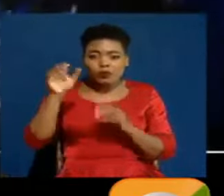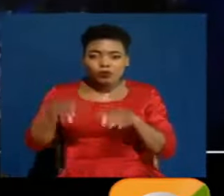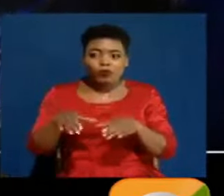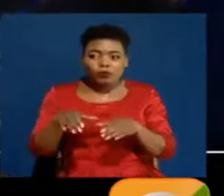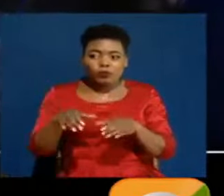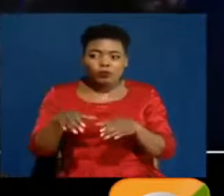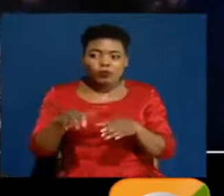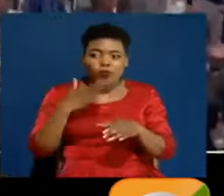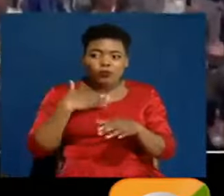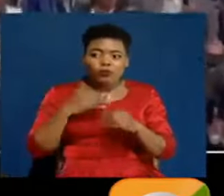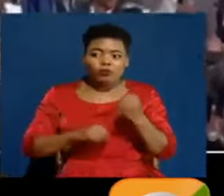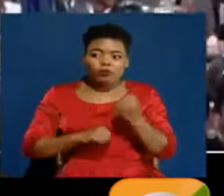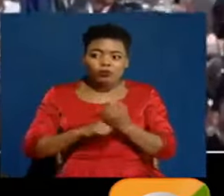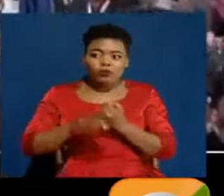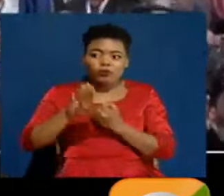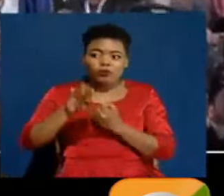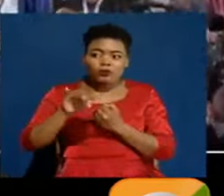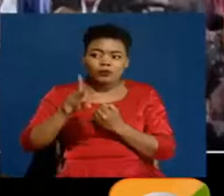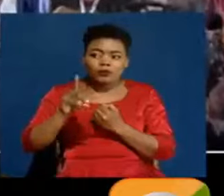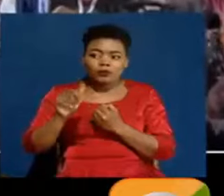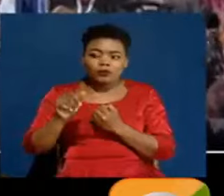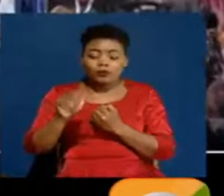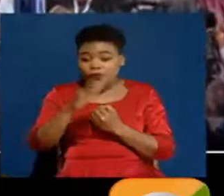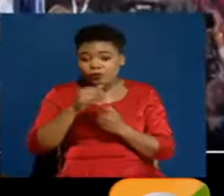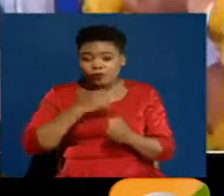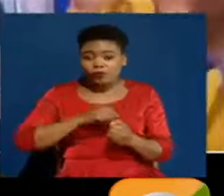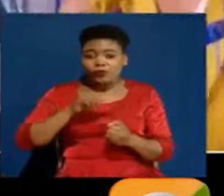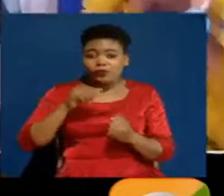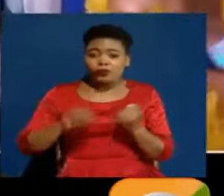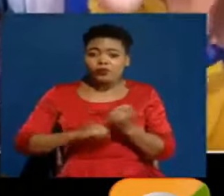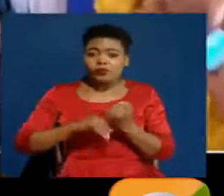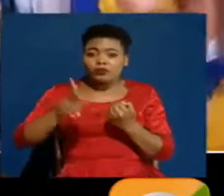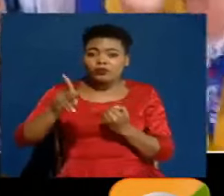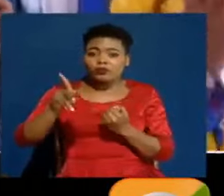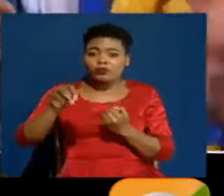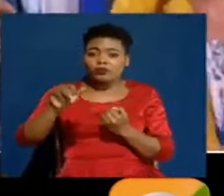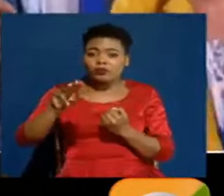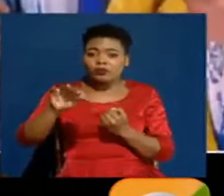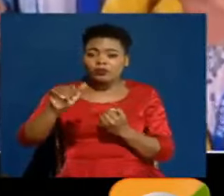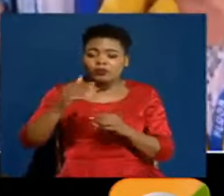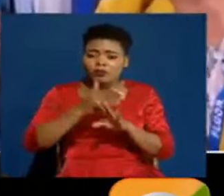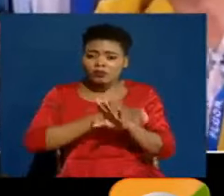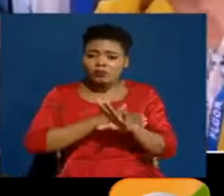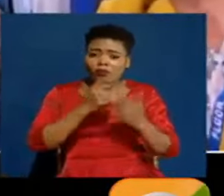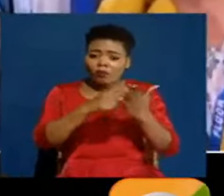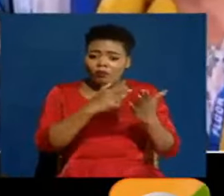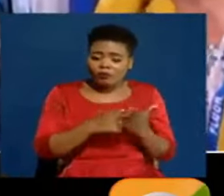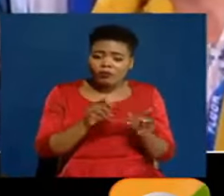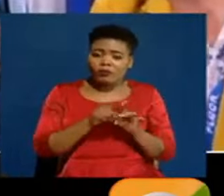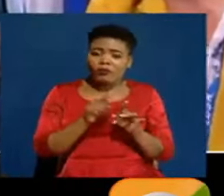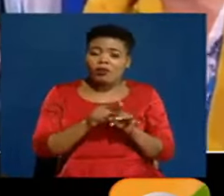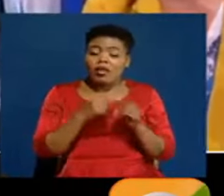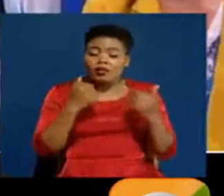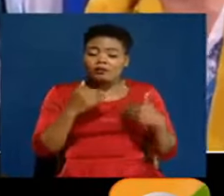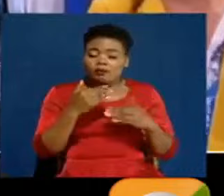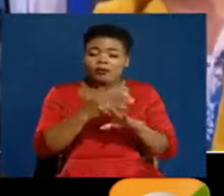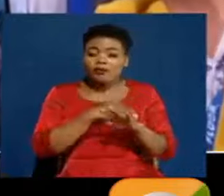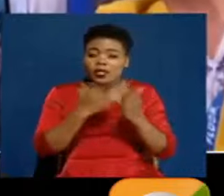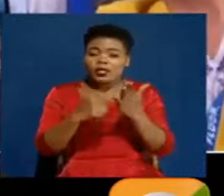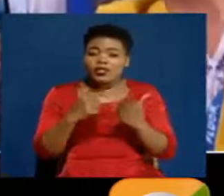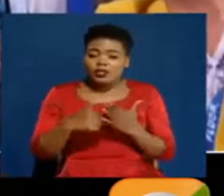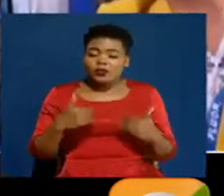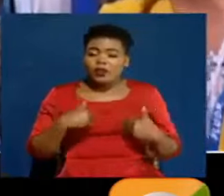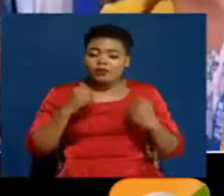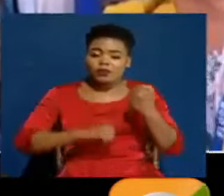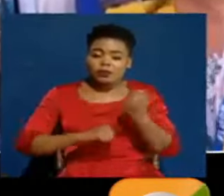my view, and if you follow the discussion very well, Barack Obama was being mentioned from a distance, and Nancy Pelosi was being mentioned from a